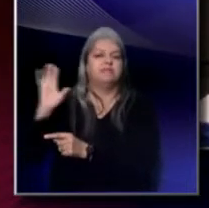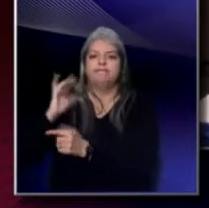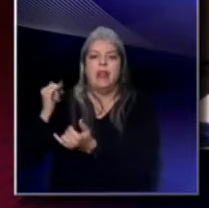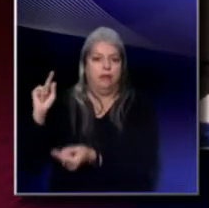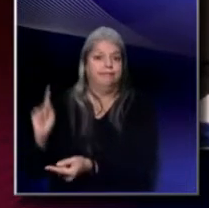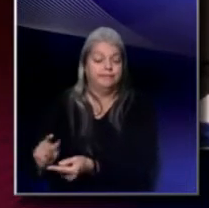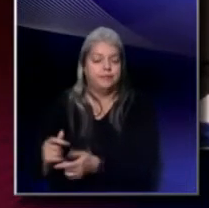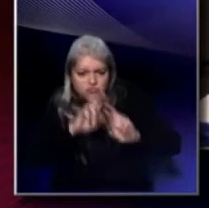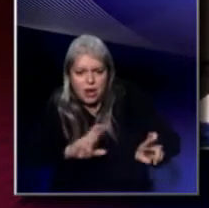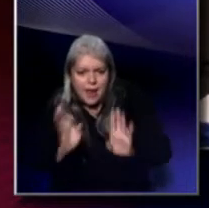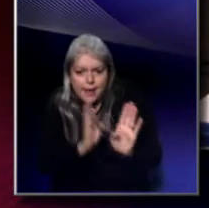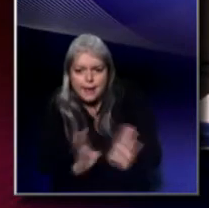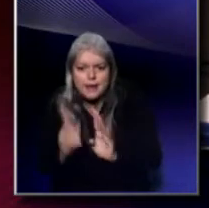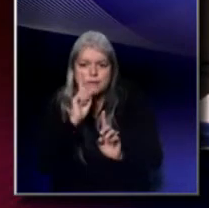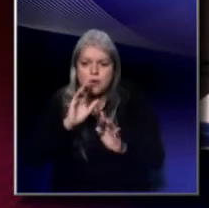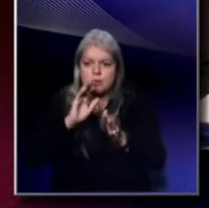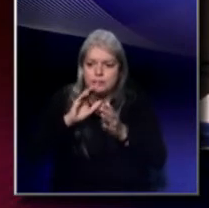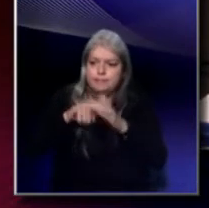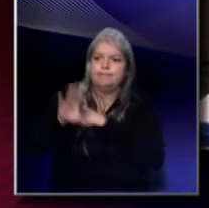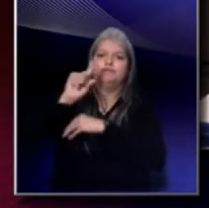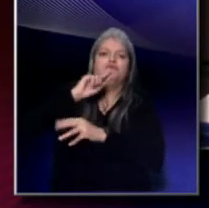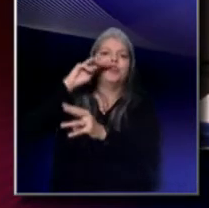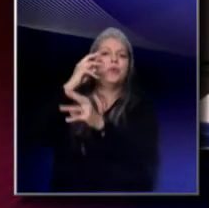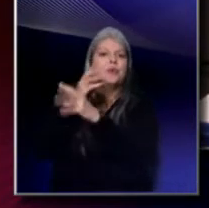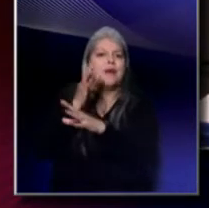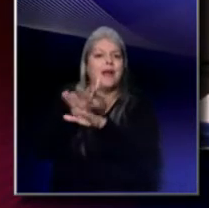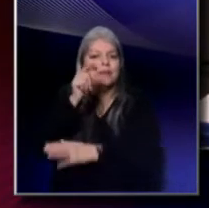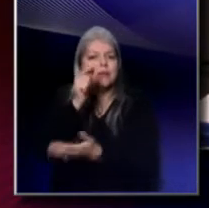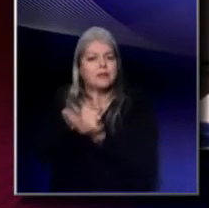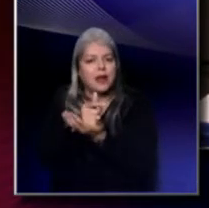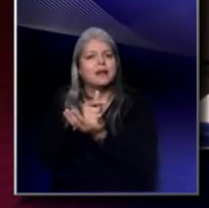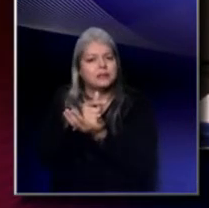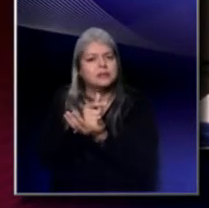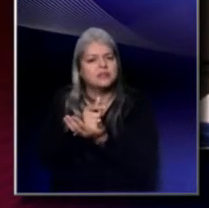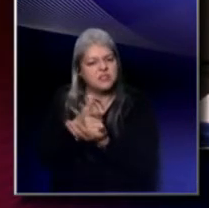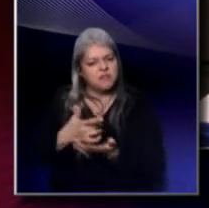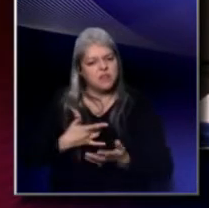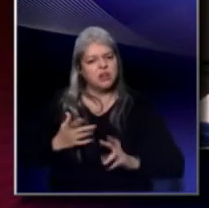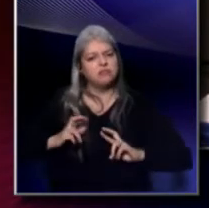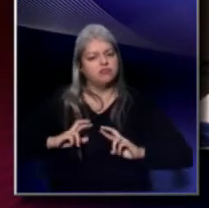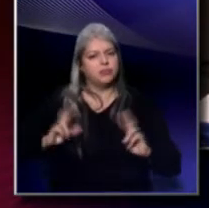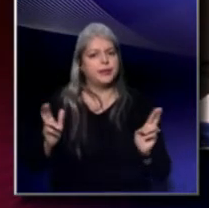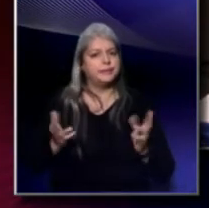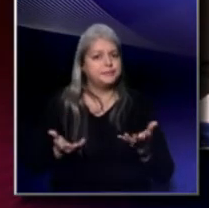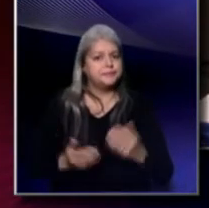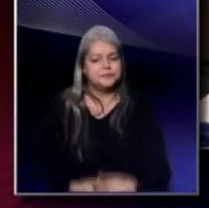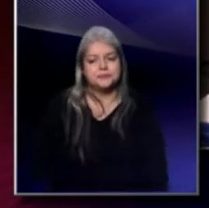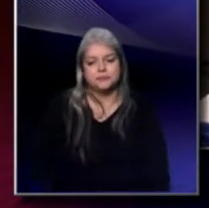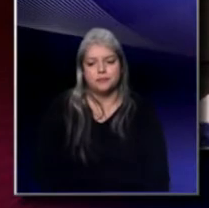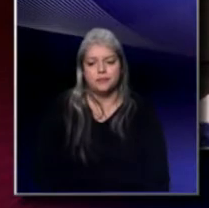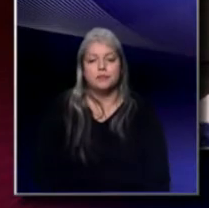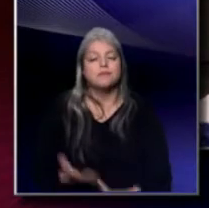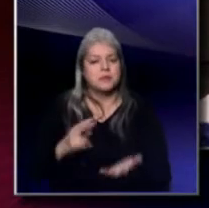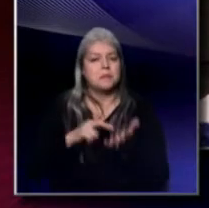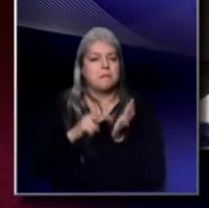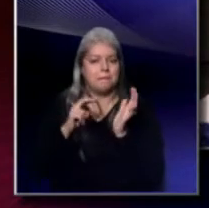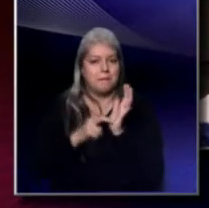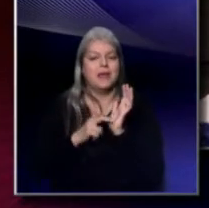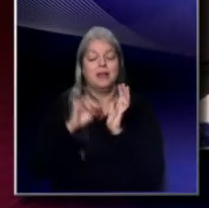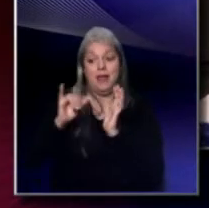transition specialists, students after they graduate, and to prepare them for life after graduation. So